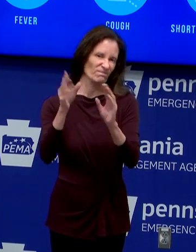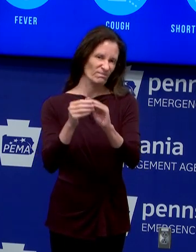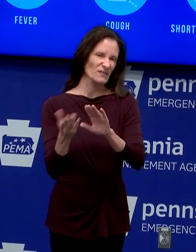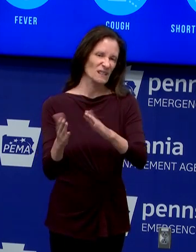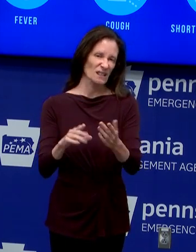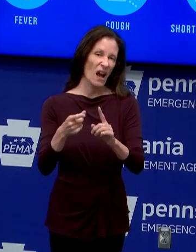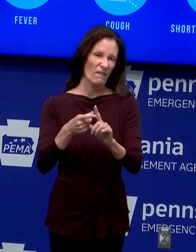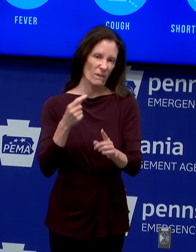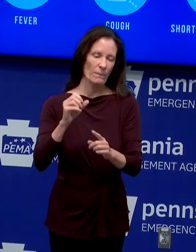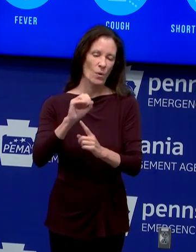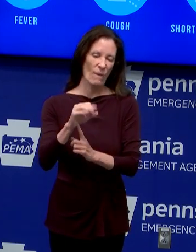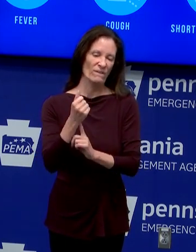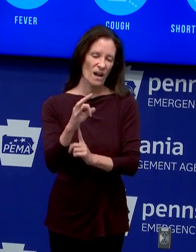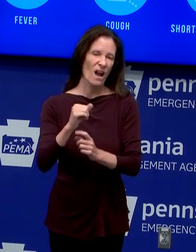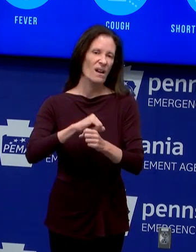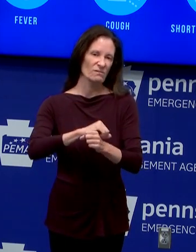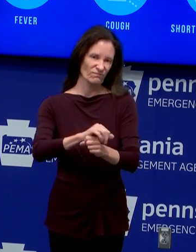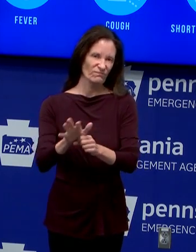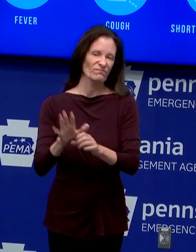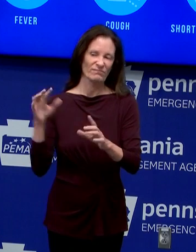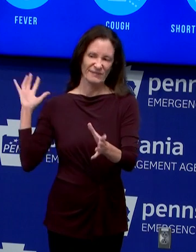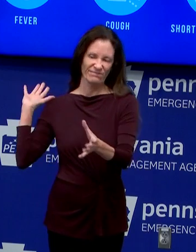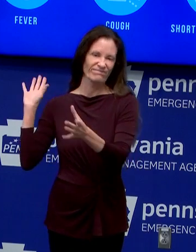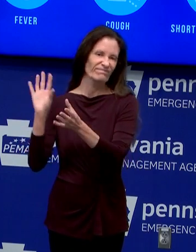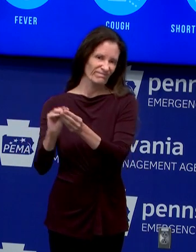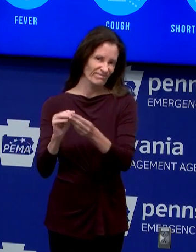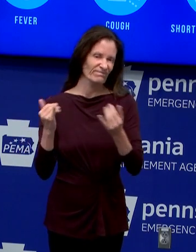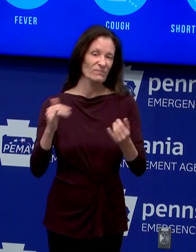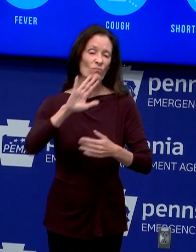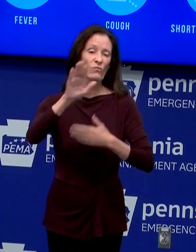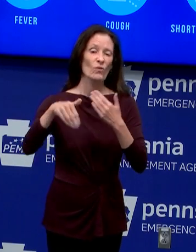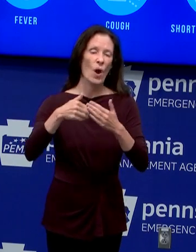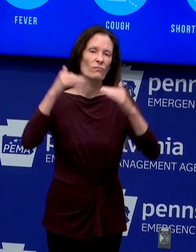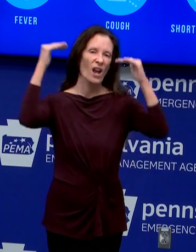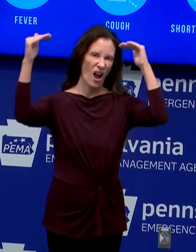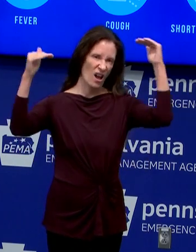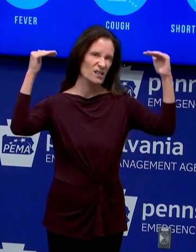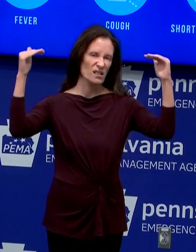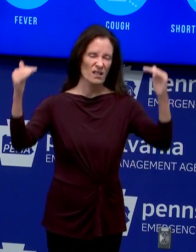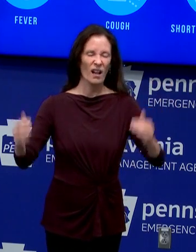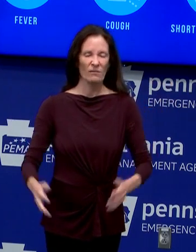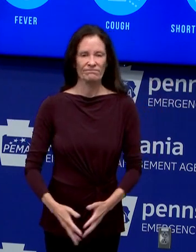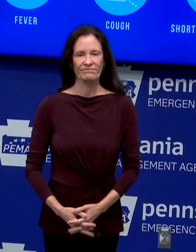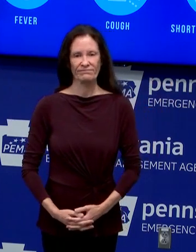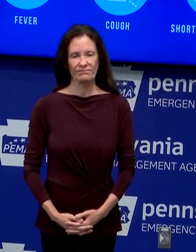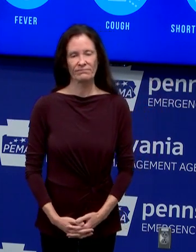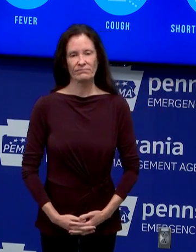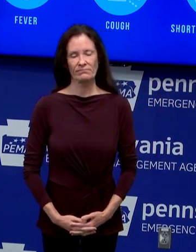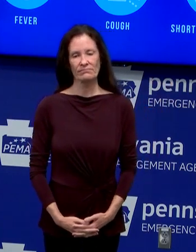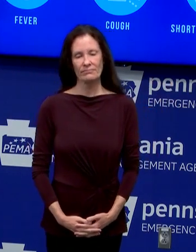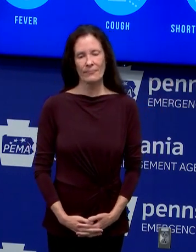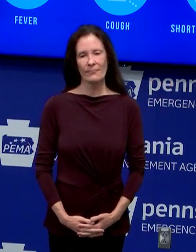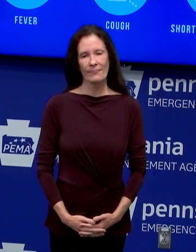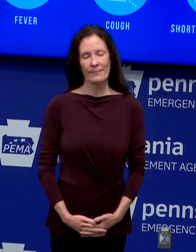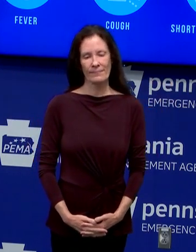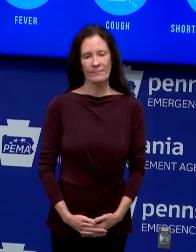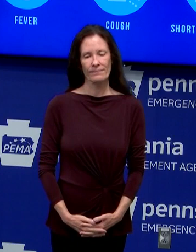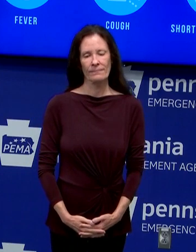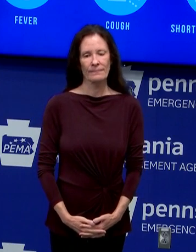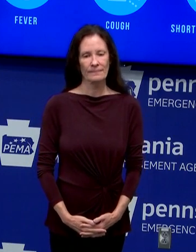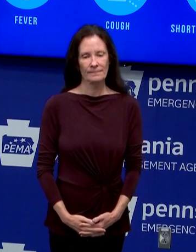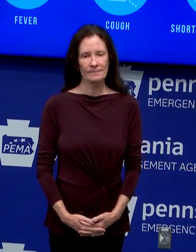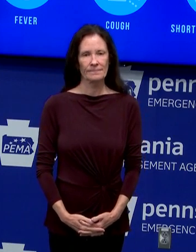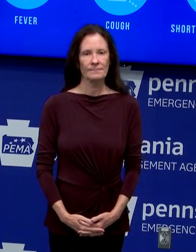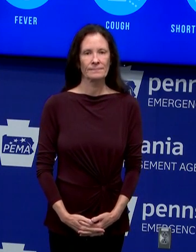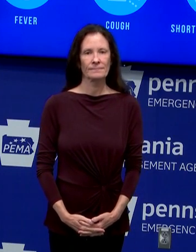3,731. And to date, all of the deaths have been in adult patients. So you all have heard that the governor